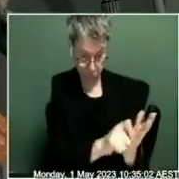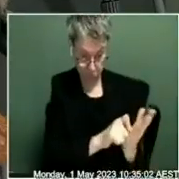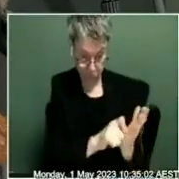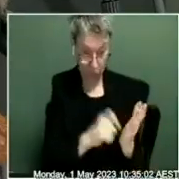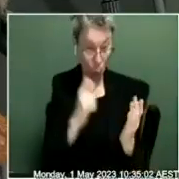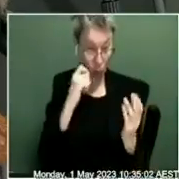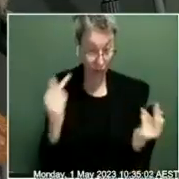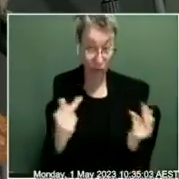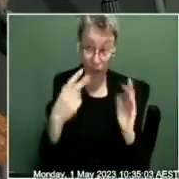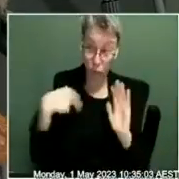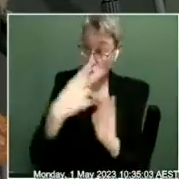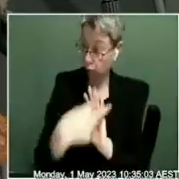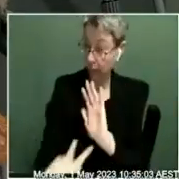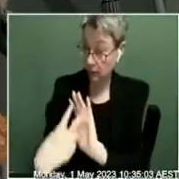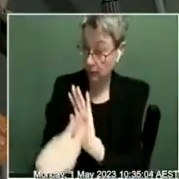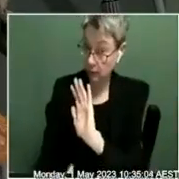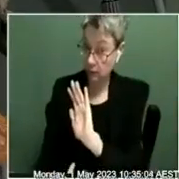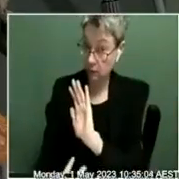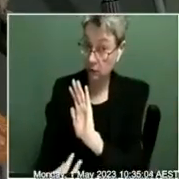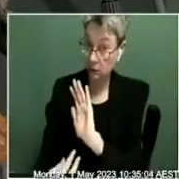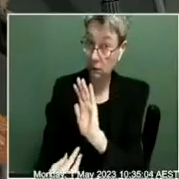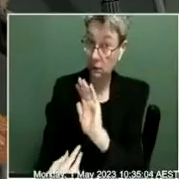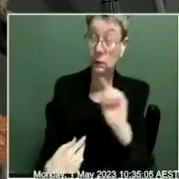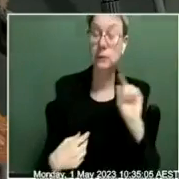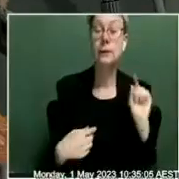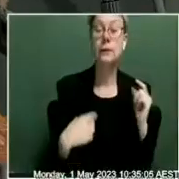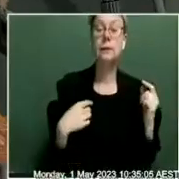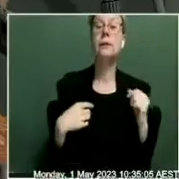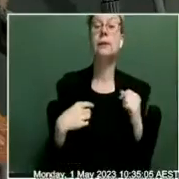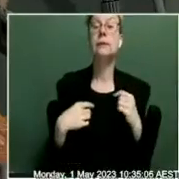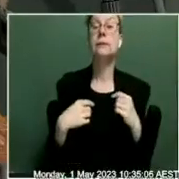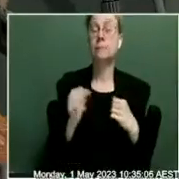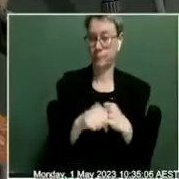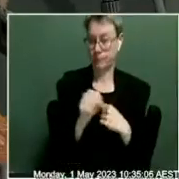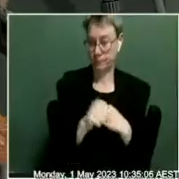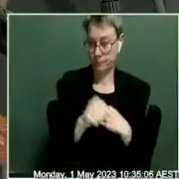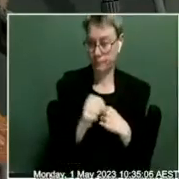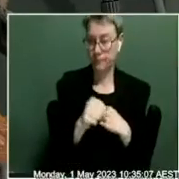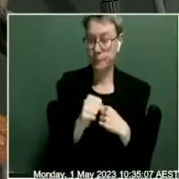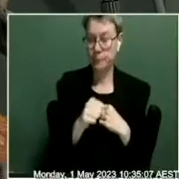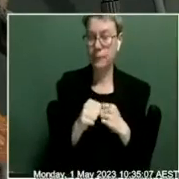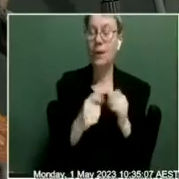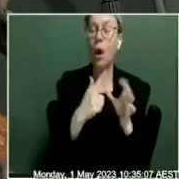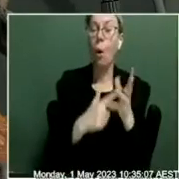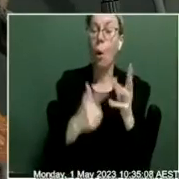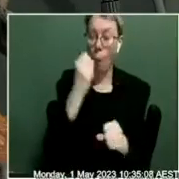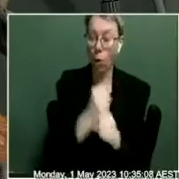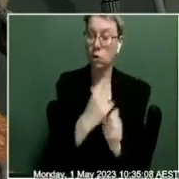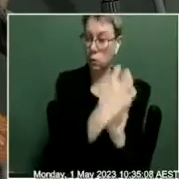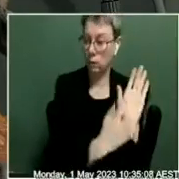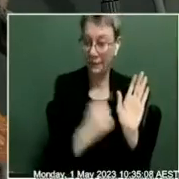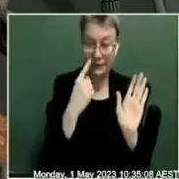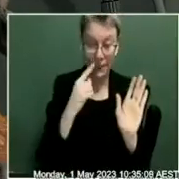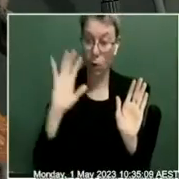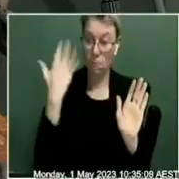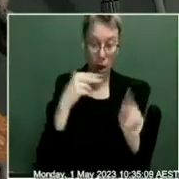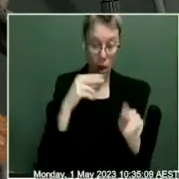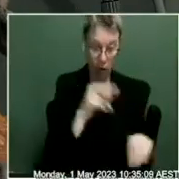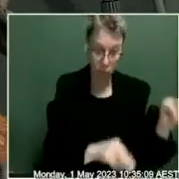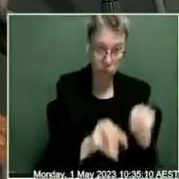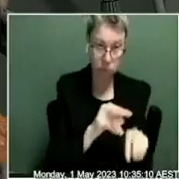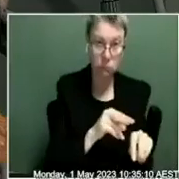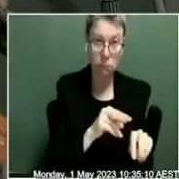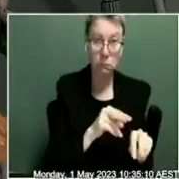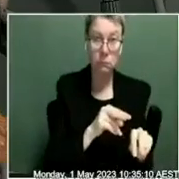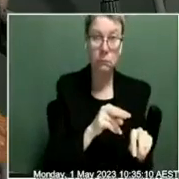last year in November. But the trial sites weren't up then? Yarra was operating in almost full capacity. That's right. So that one's primarily